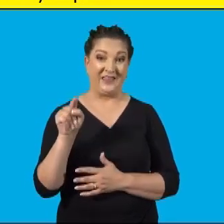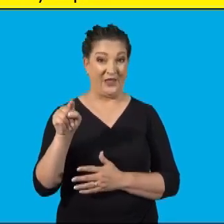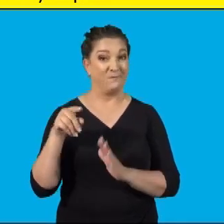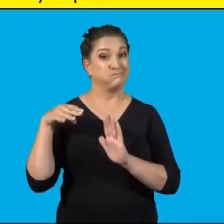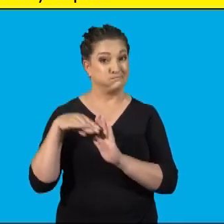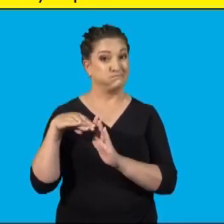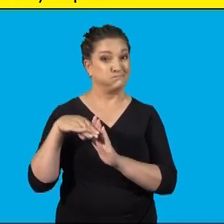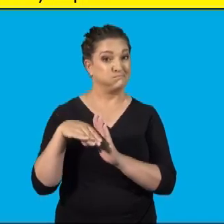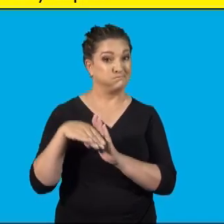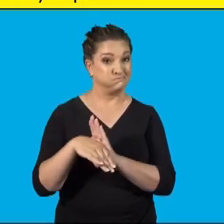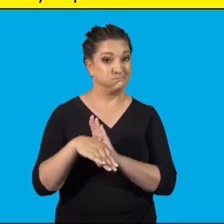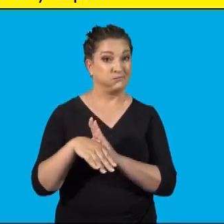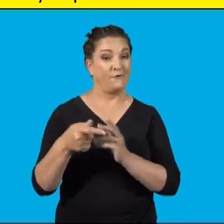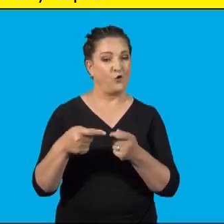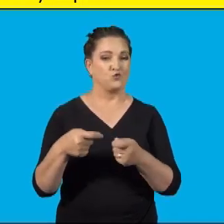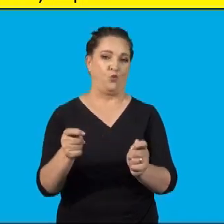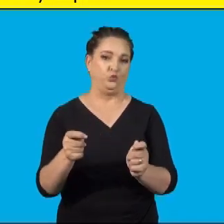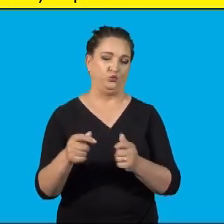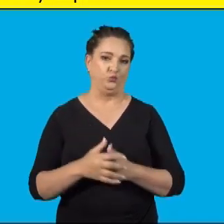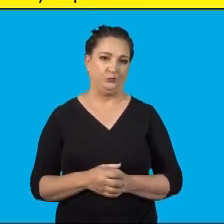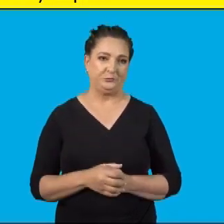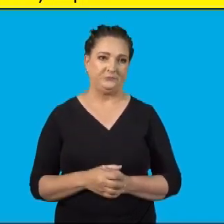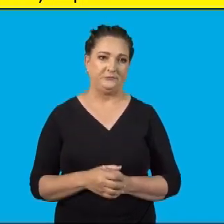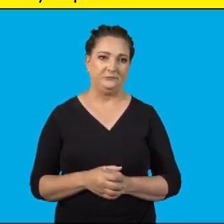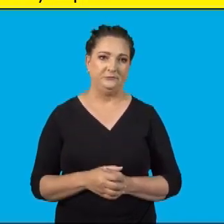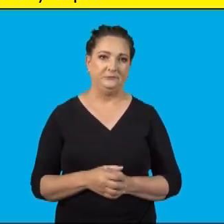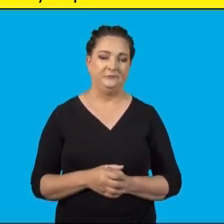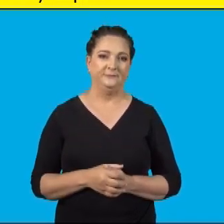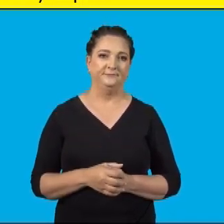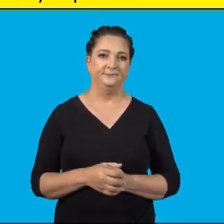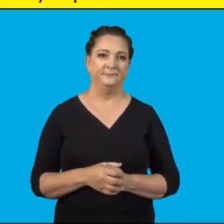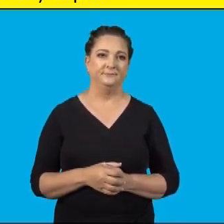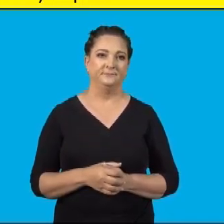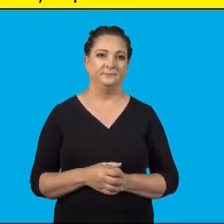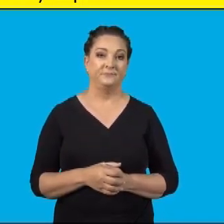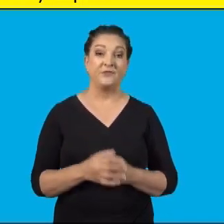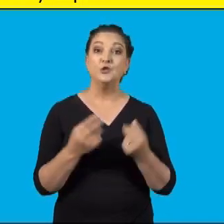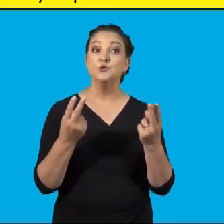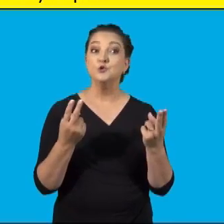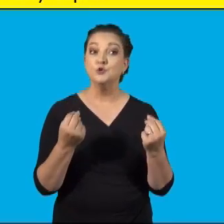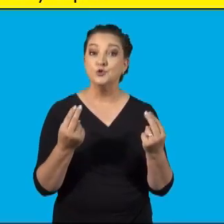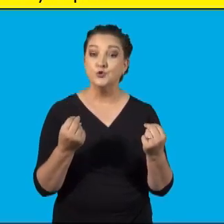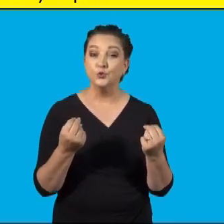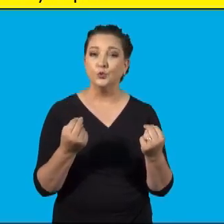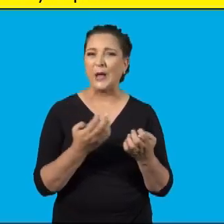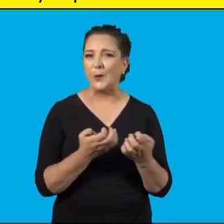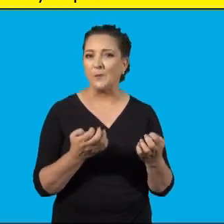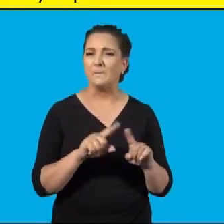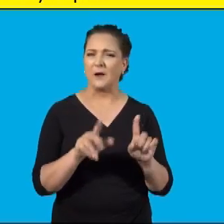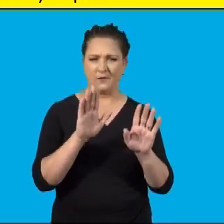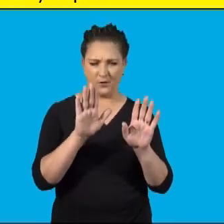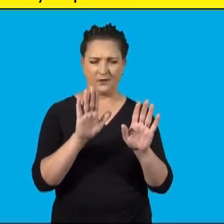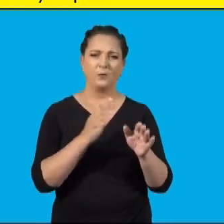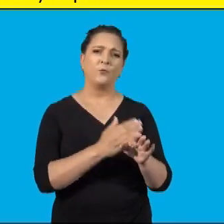7,440. That is depreciation for the sold. And then we go on. New equipment.